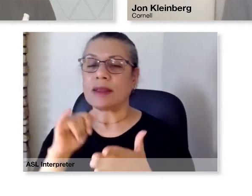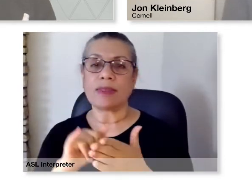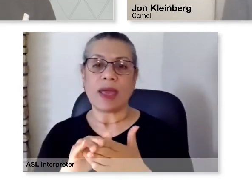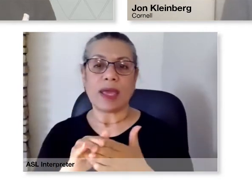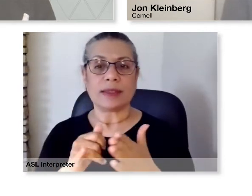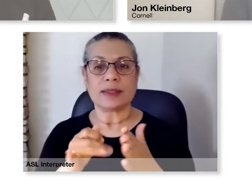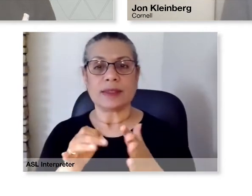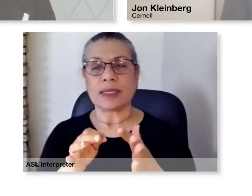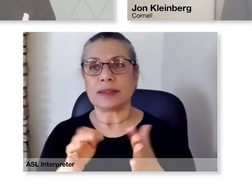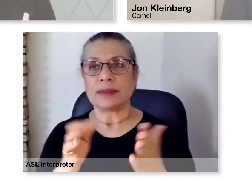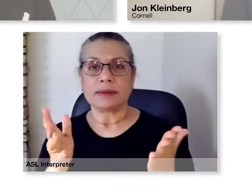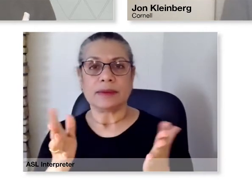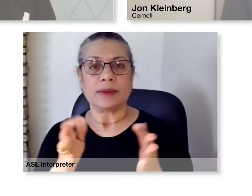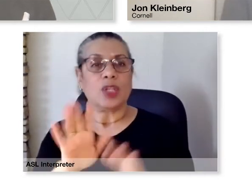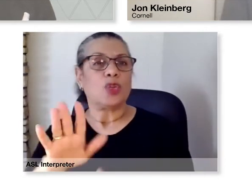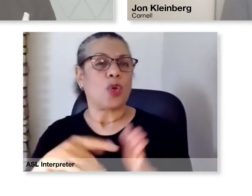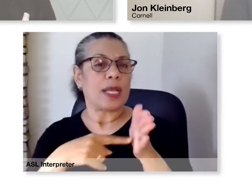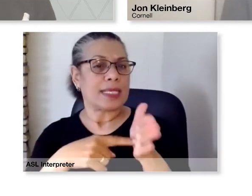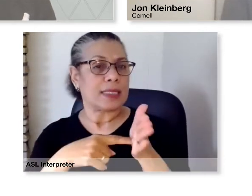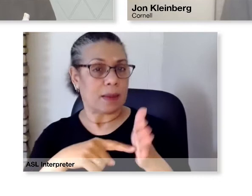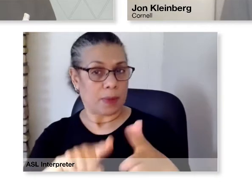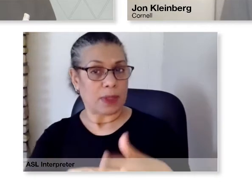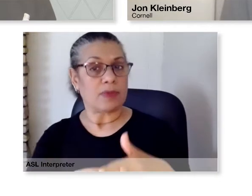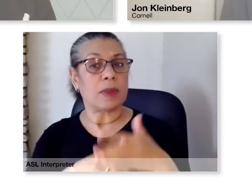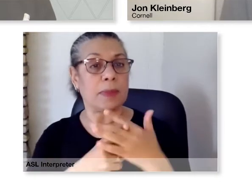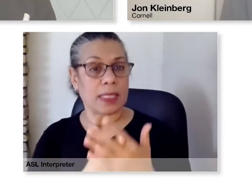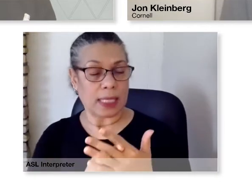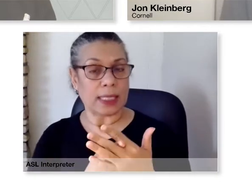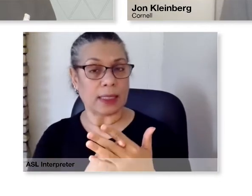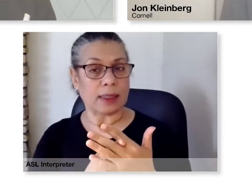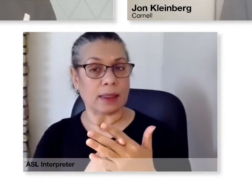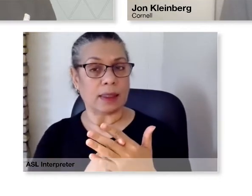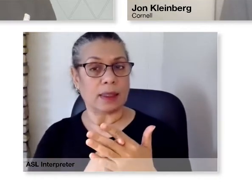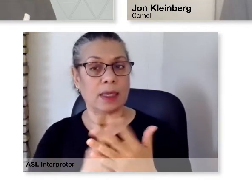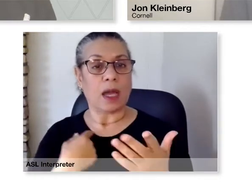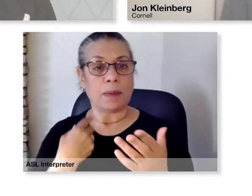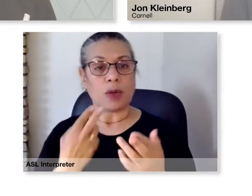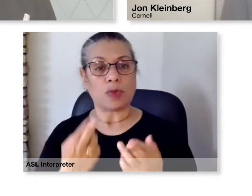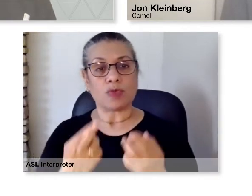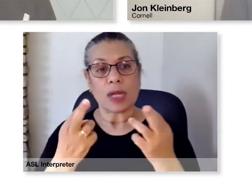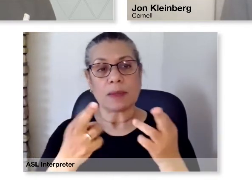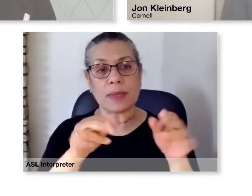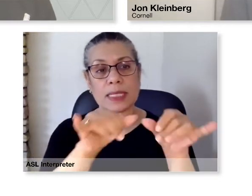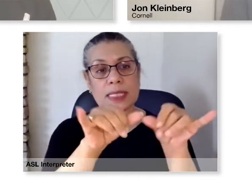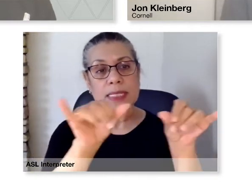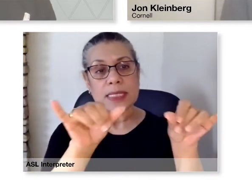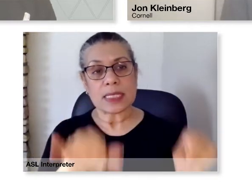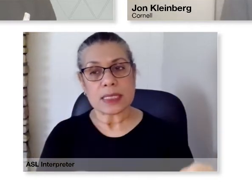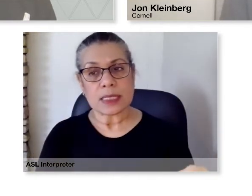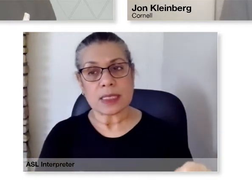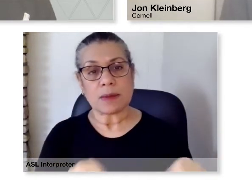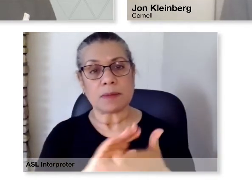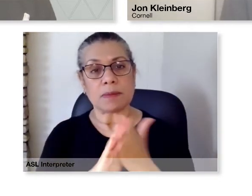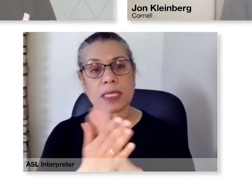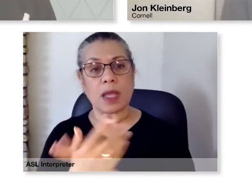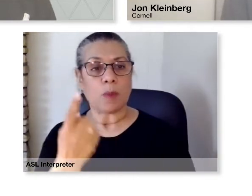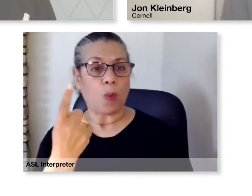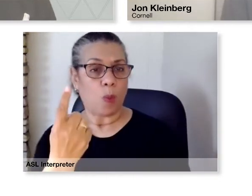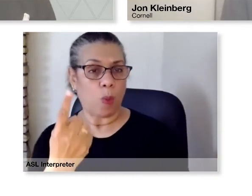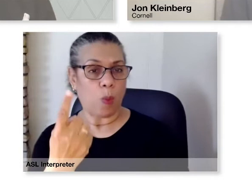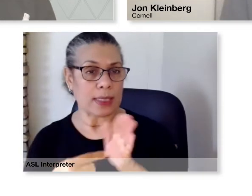So I thought your example at the very beginning of this session on recommender systems, sort of is one example of this. I